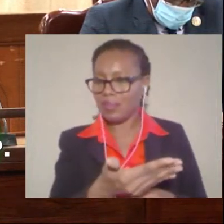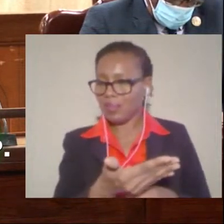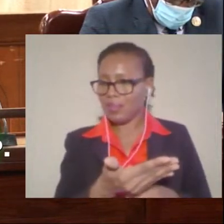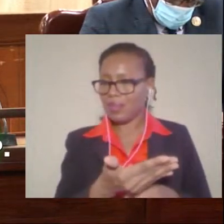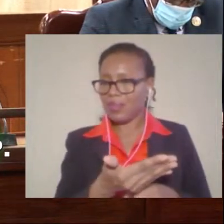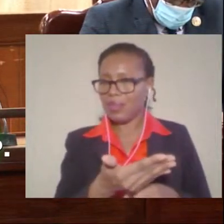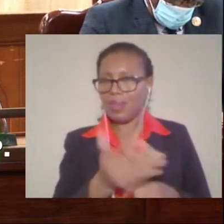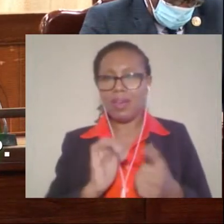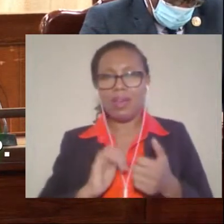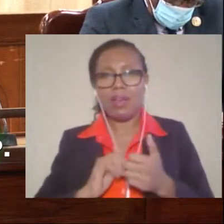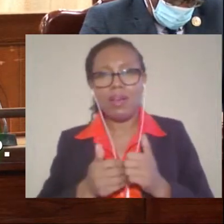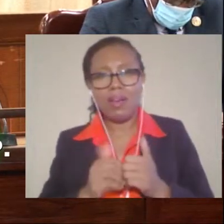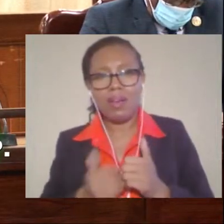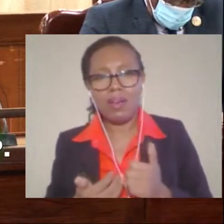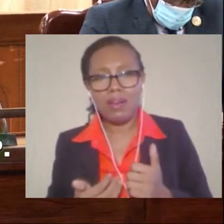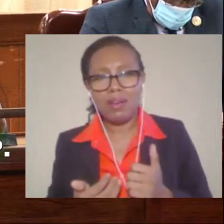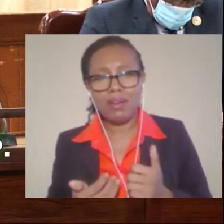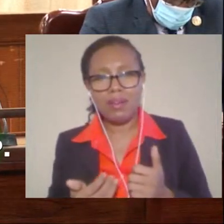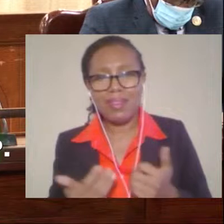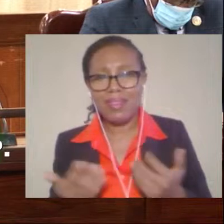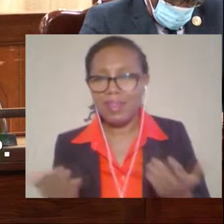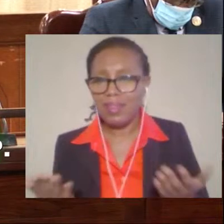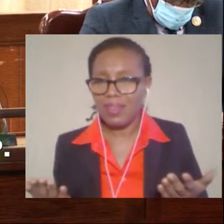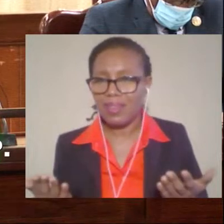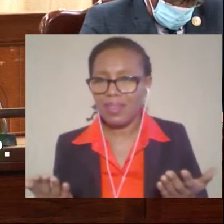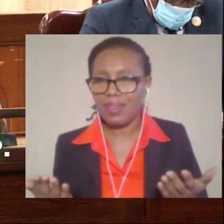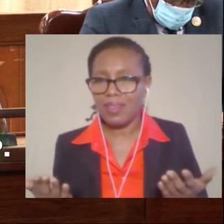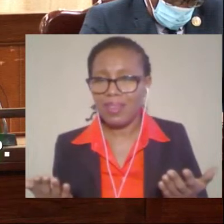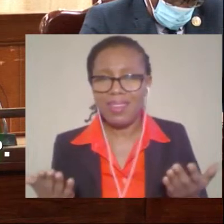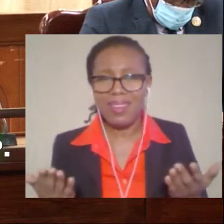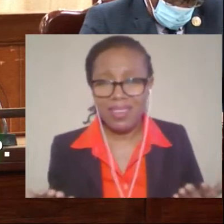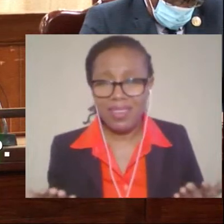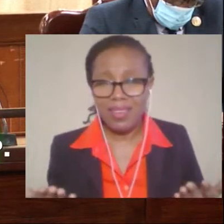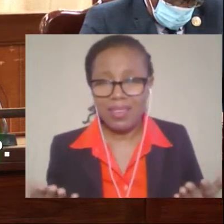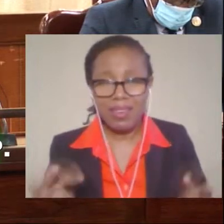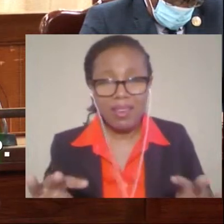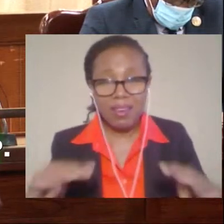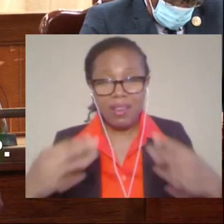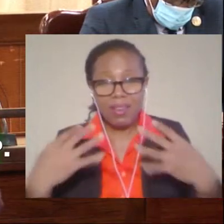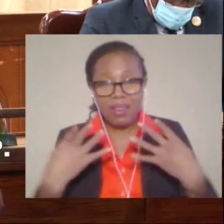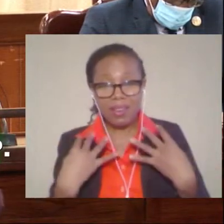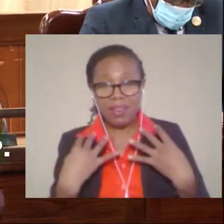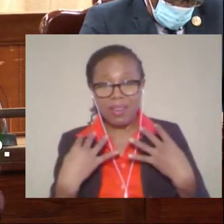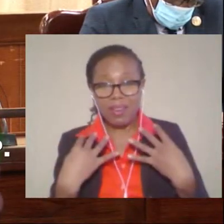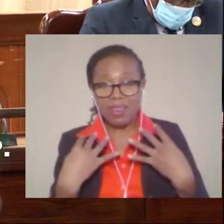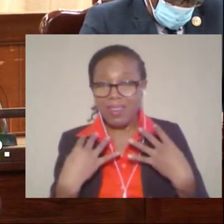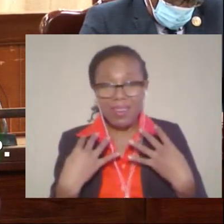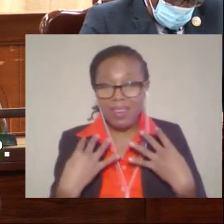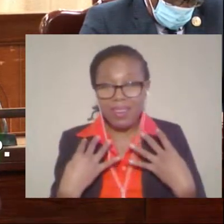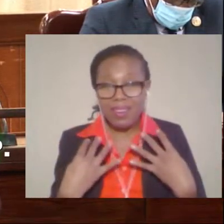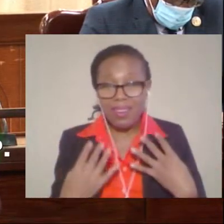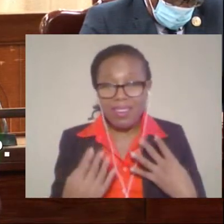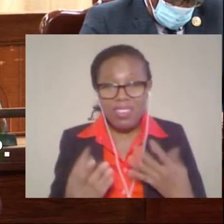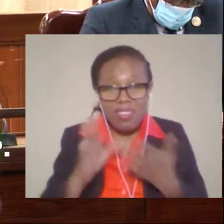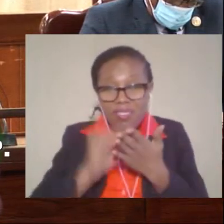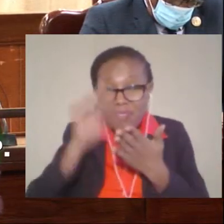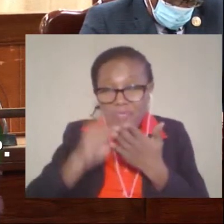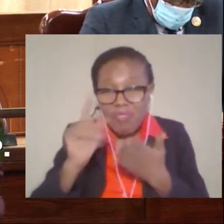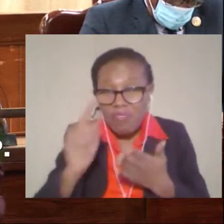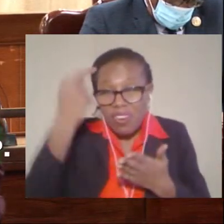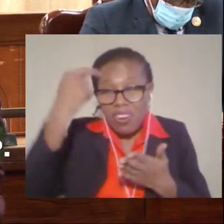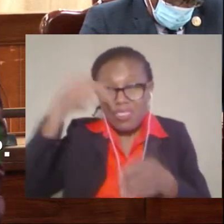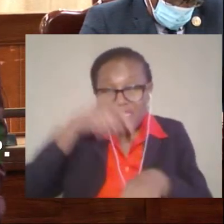hey, don't look at me as though this is news to you. This has been